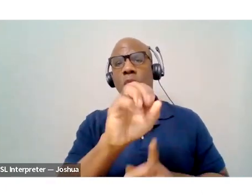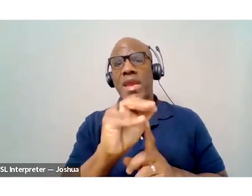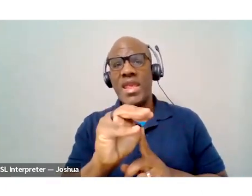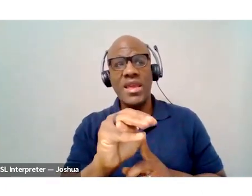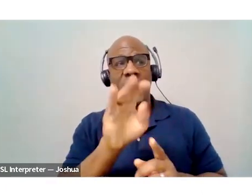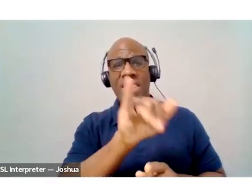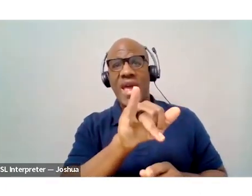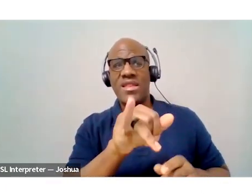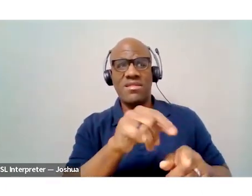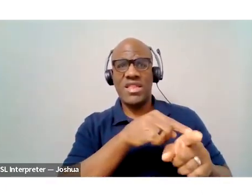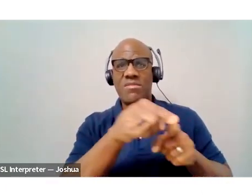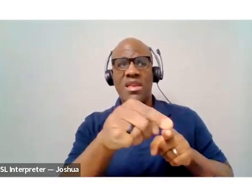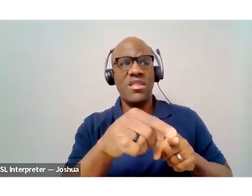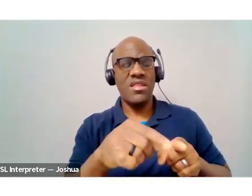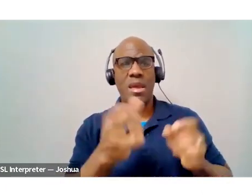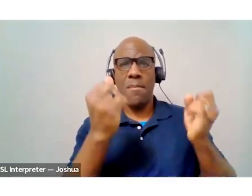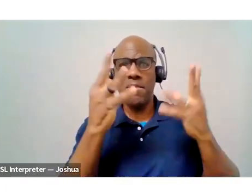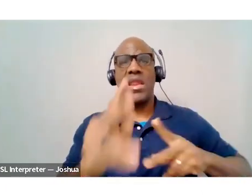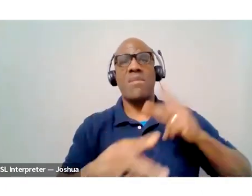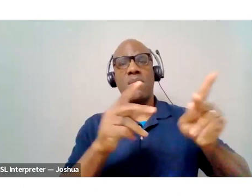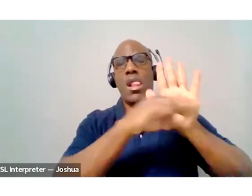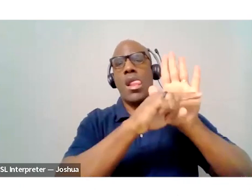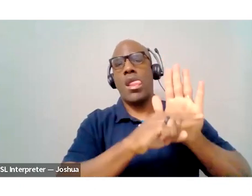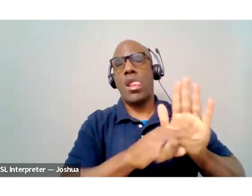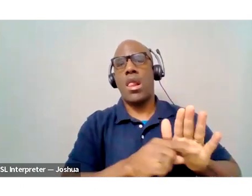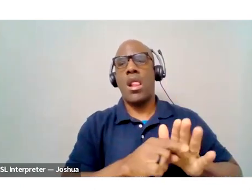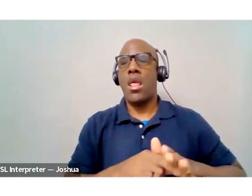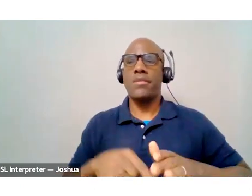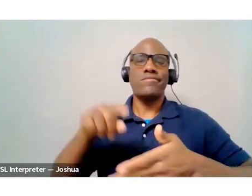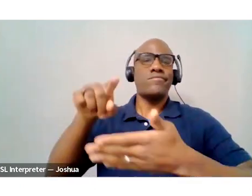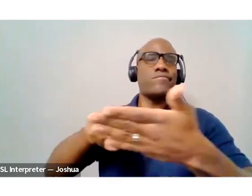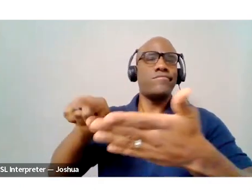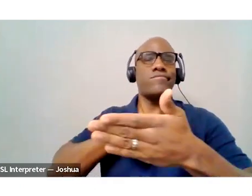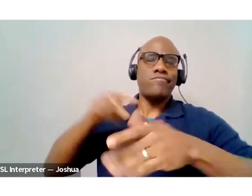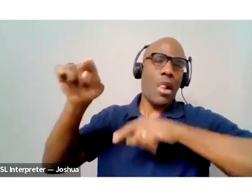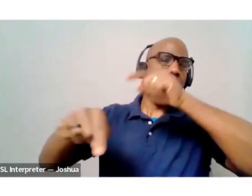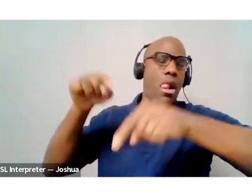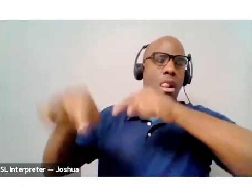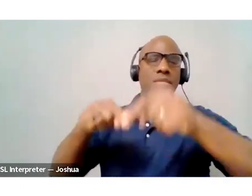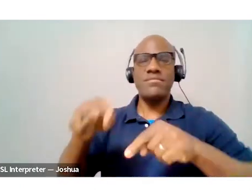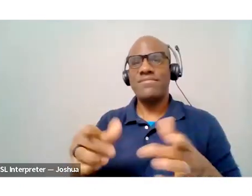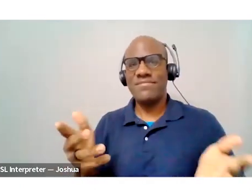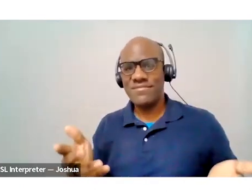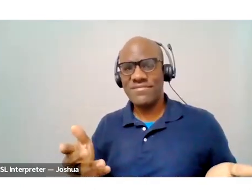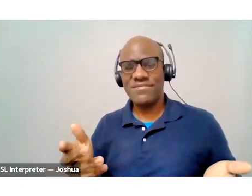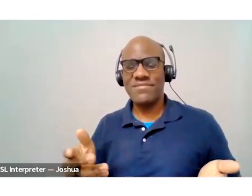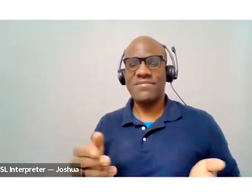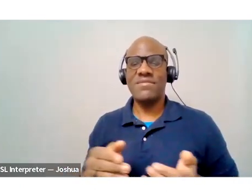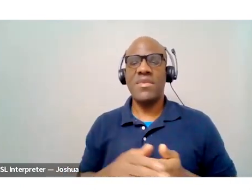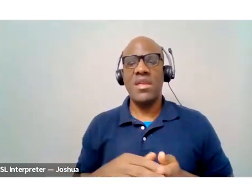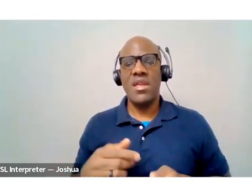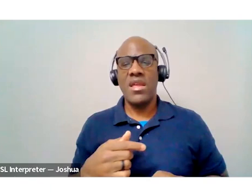see things in context. And then this is actually part of what I'd love to push people to think about. And again, I'm not